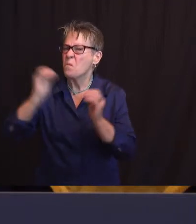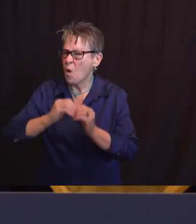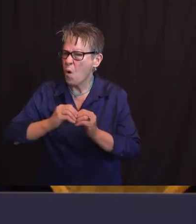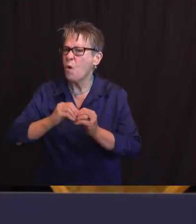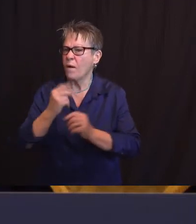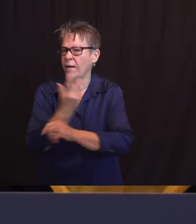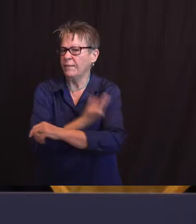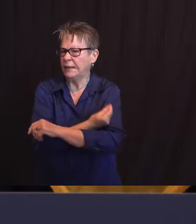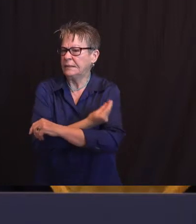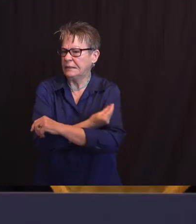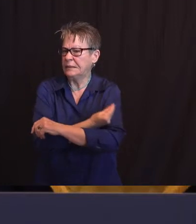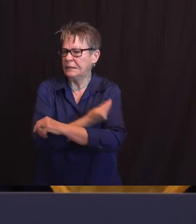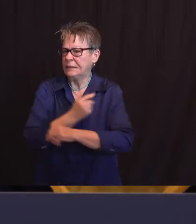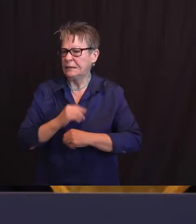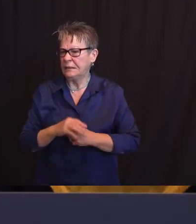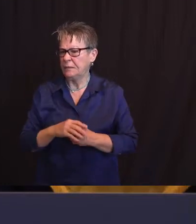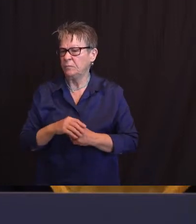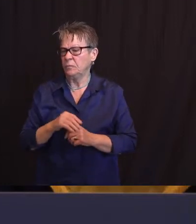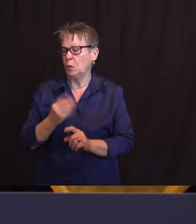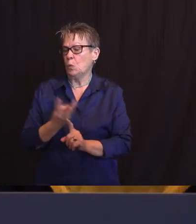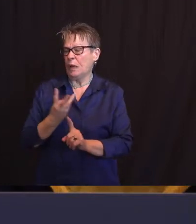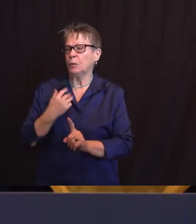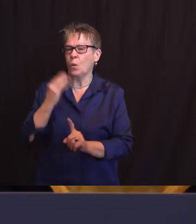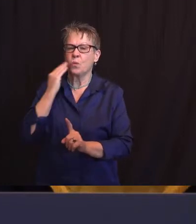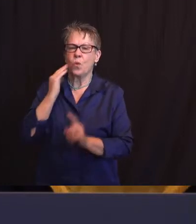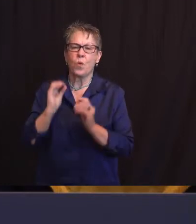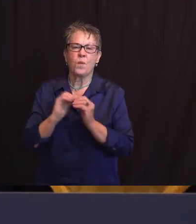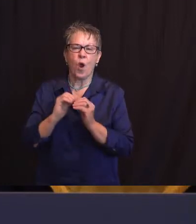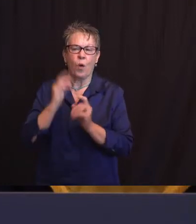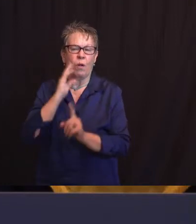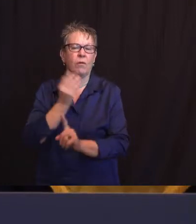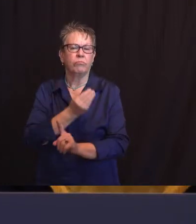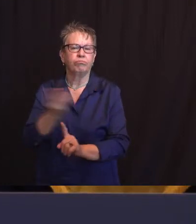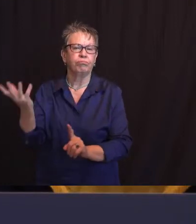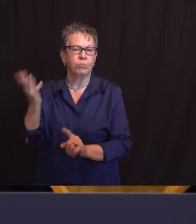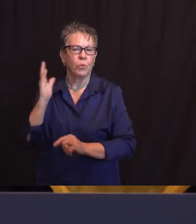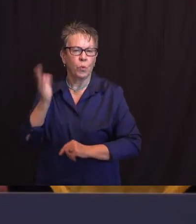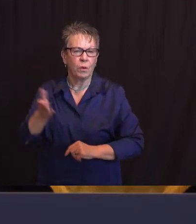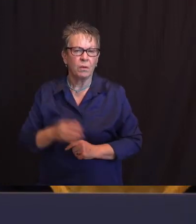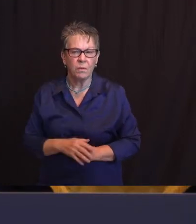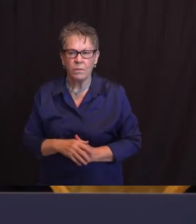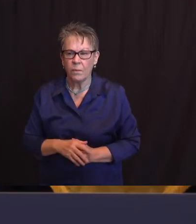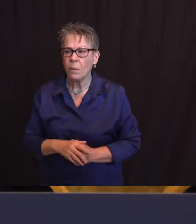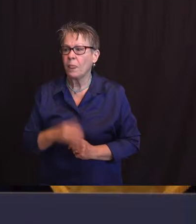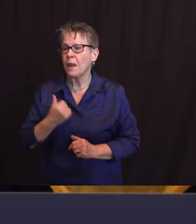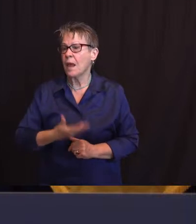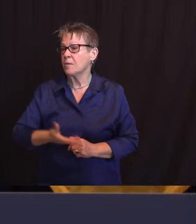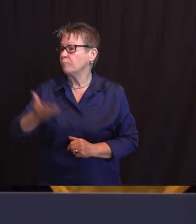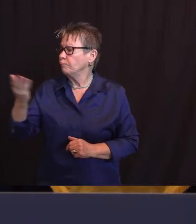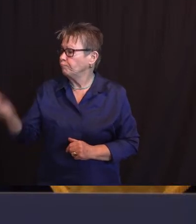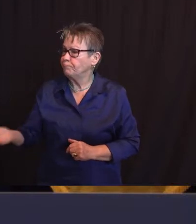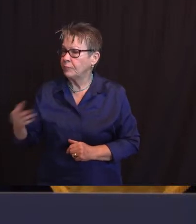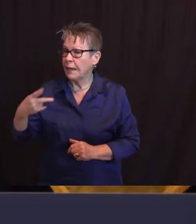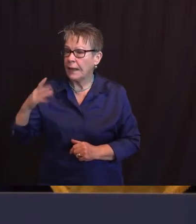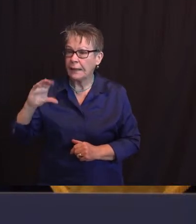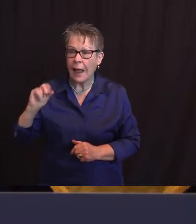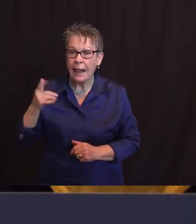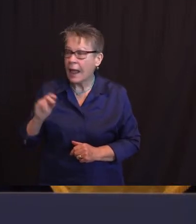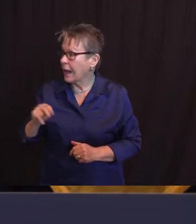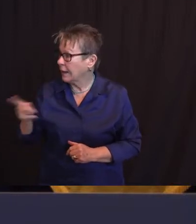suspect, on Wednesday, yes, when we gather. Thank you for everything. Pat, the weather's good, so we could take that off the